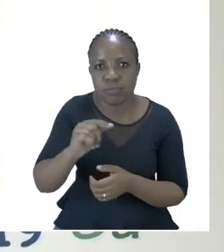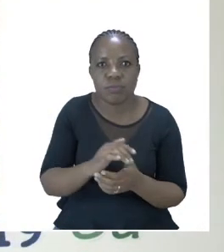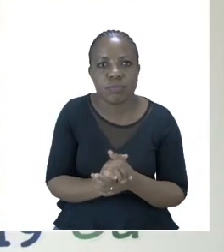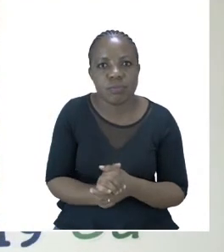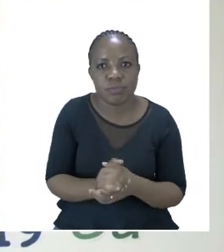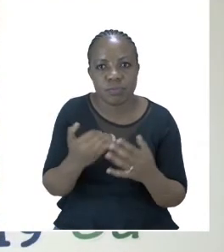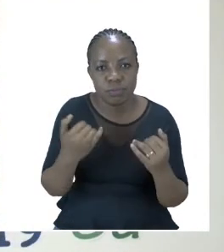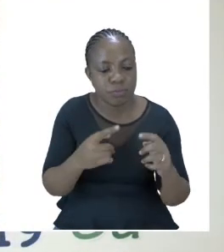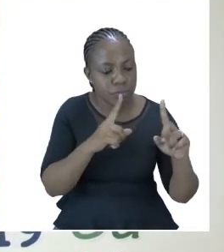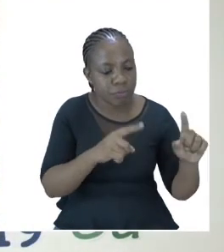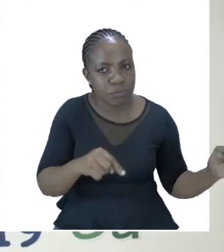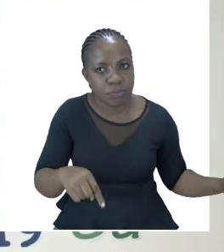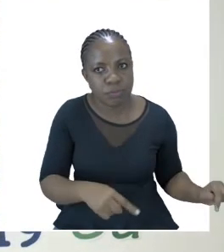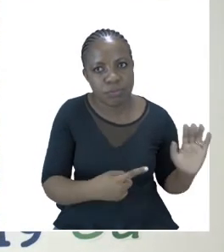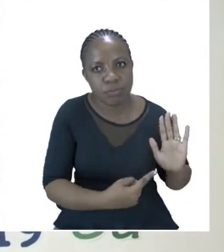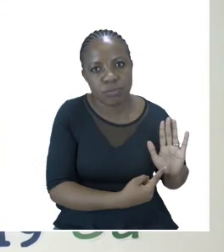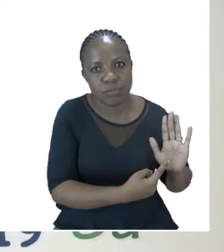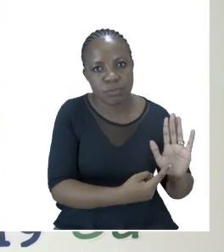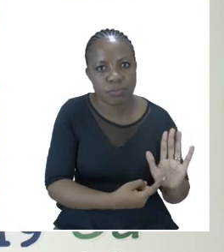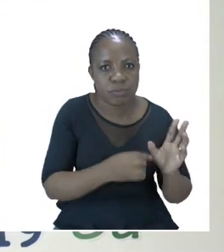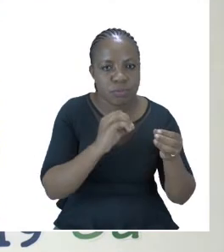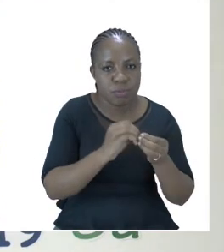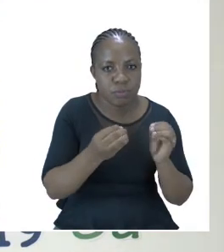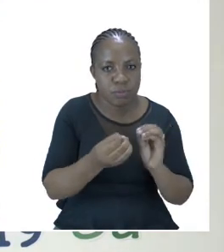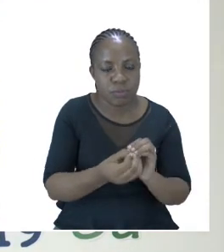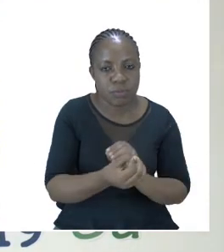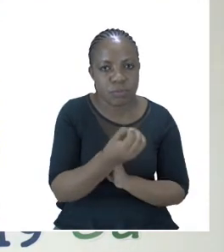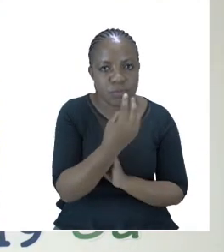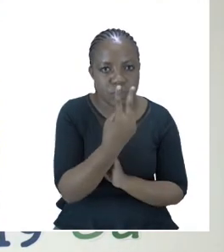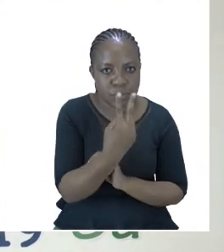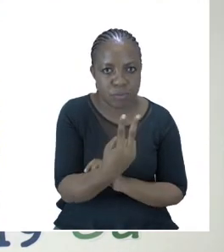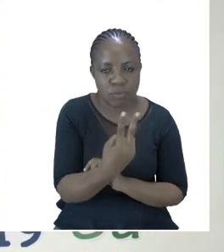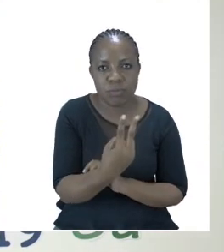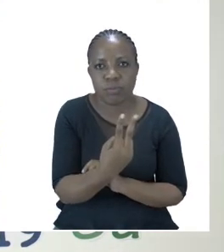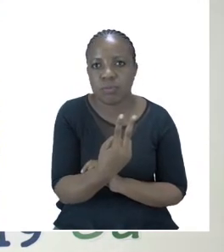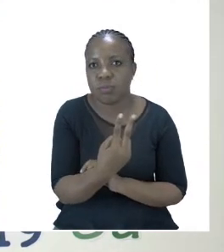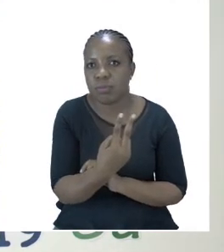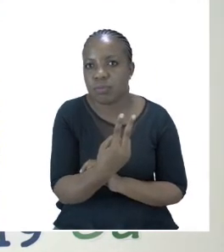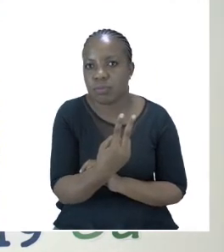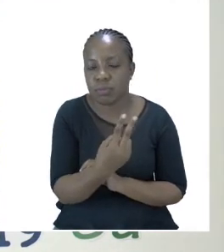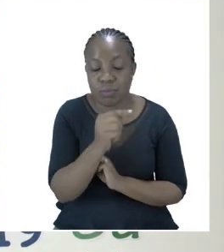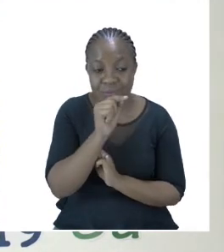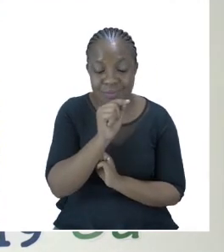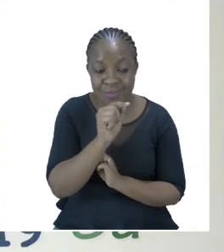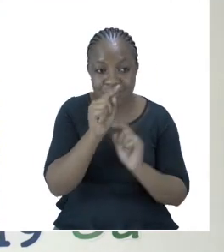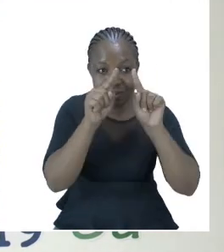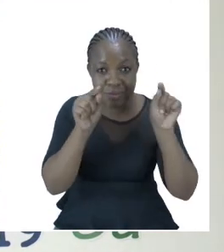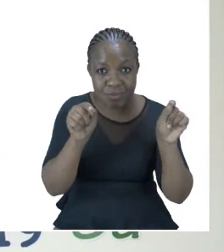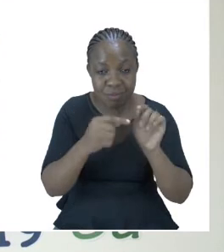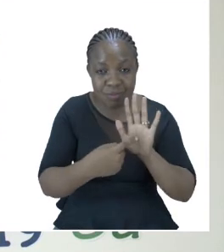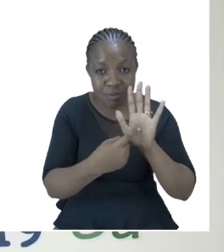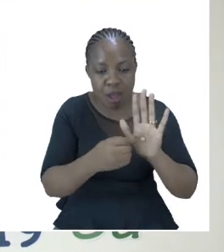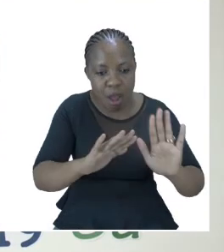take a look. Now the number 2 starts down here, not